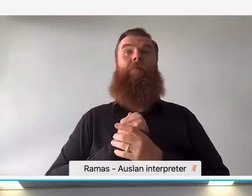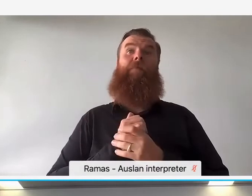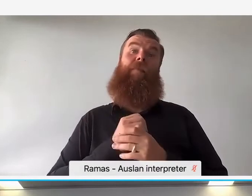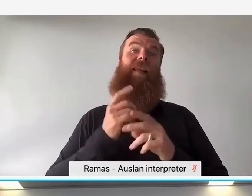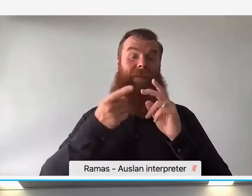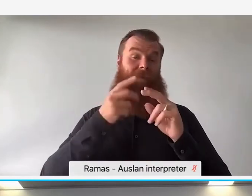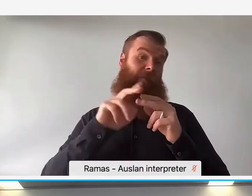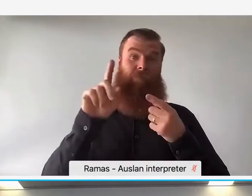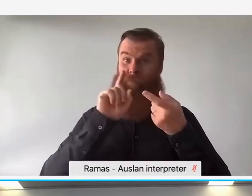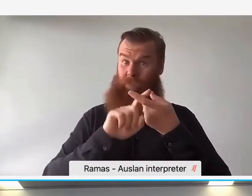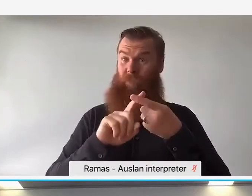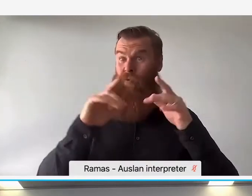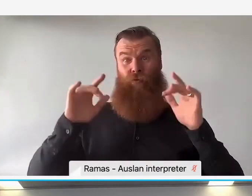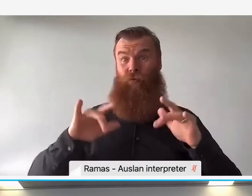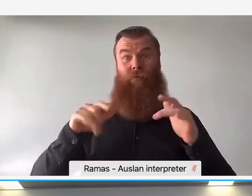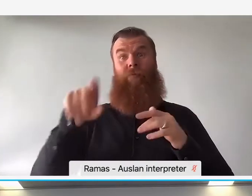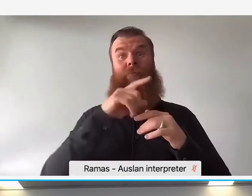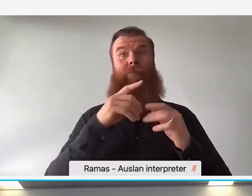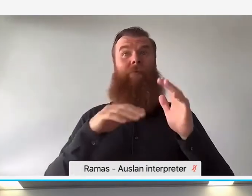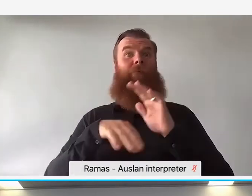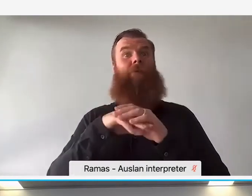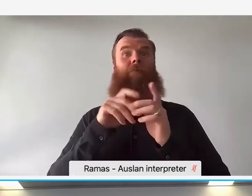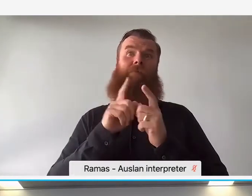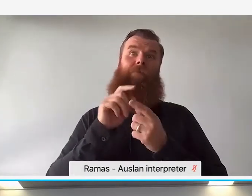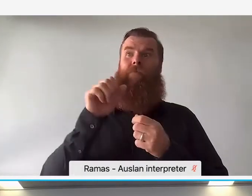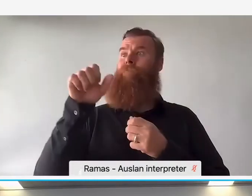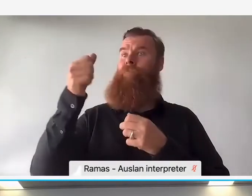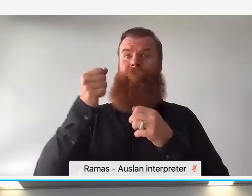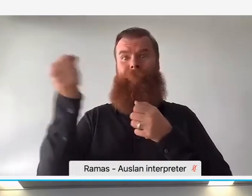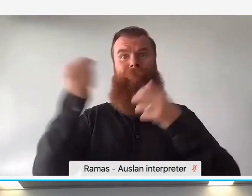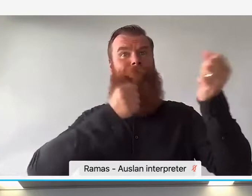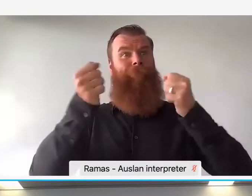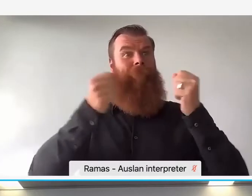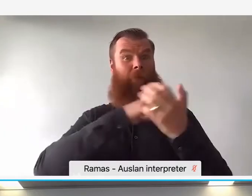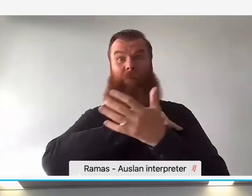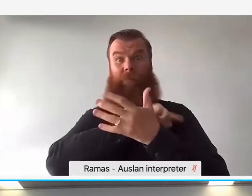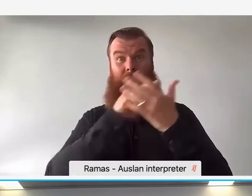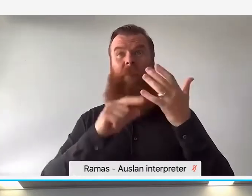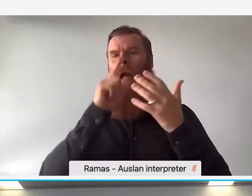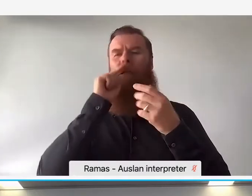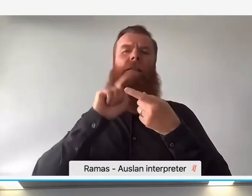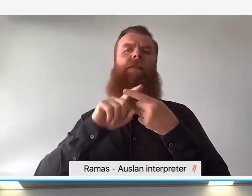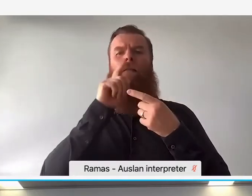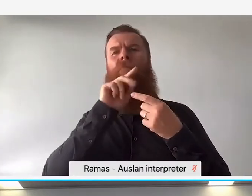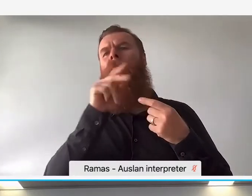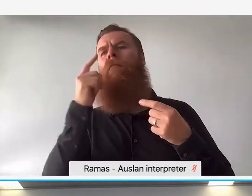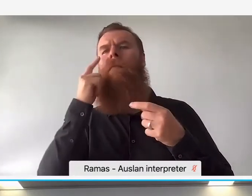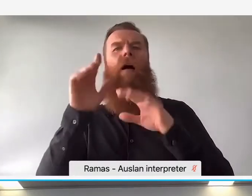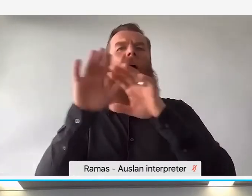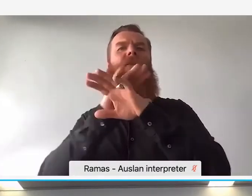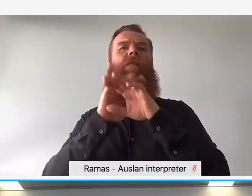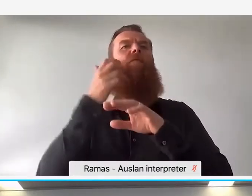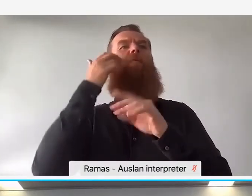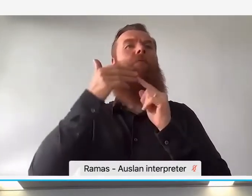those. I just also wanted to point out reception is another area that a number of our approved employers